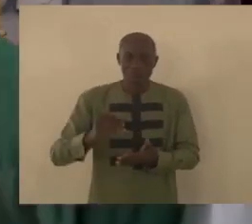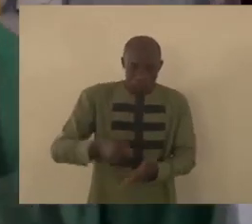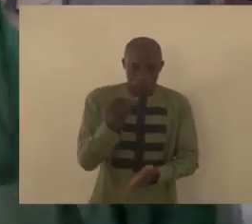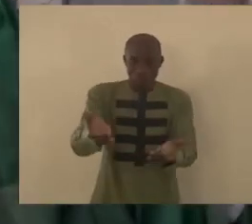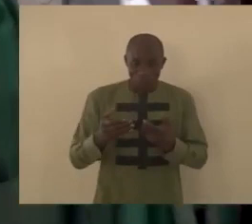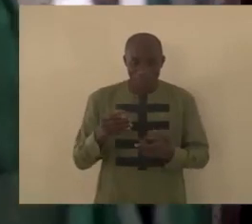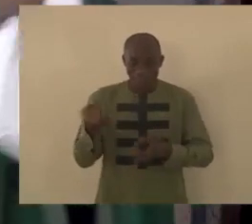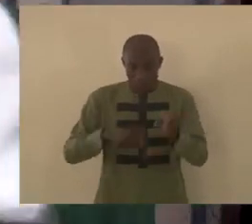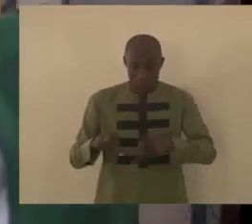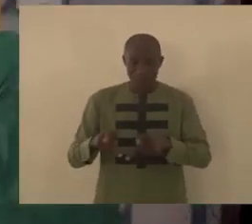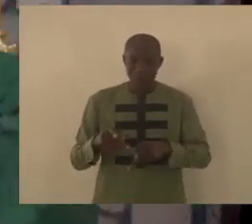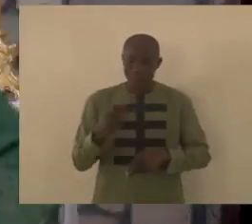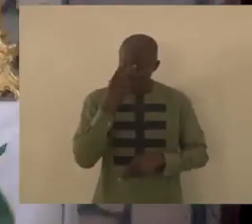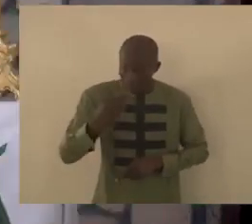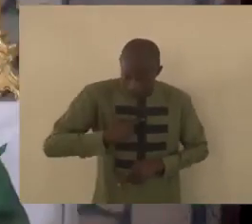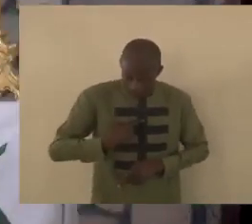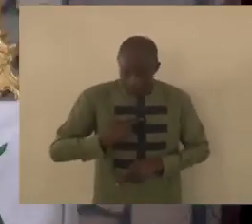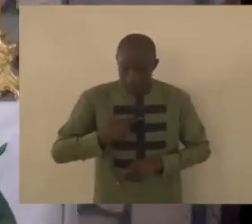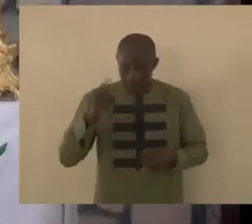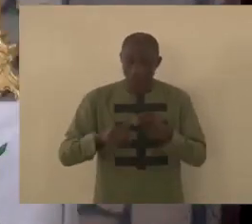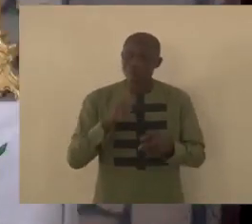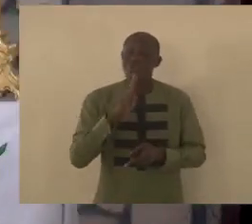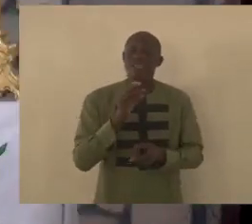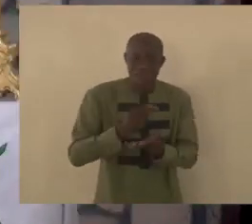just want people to see me to be what?